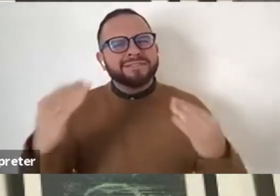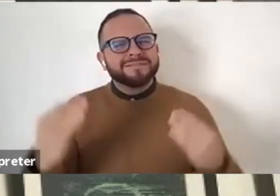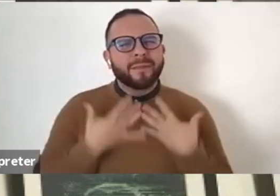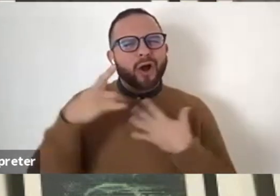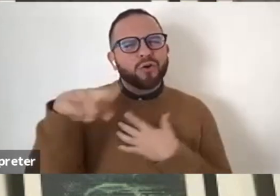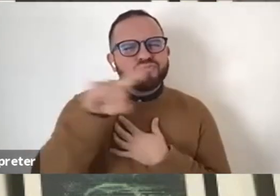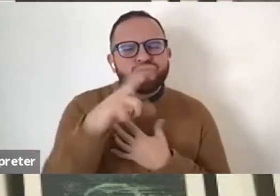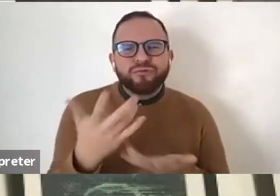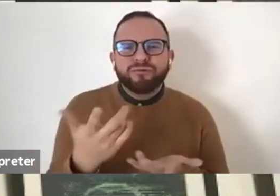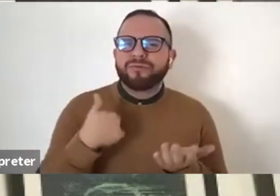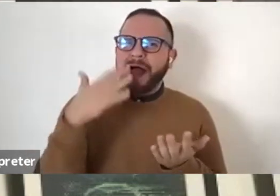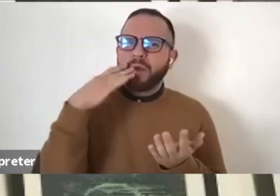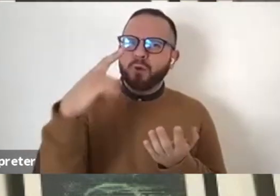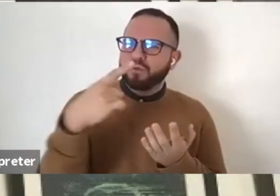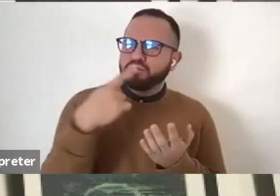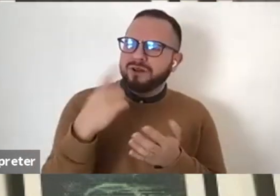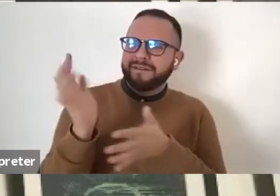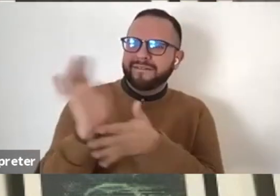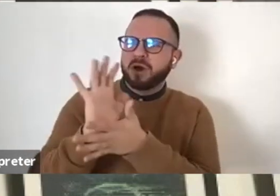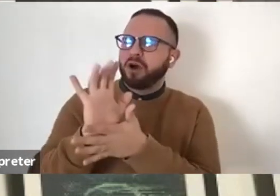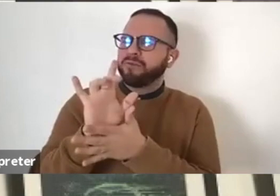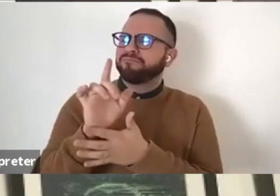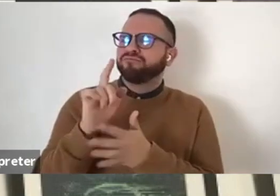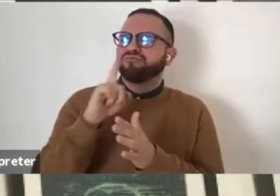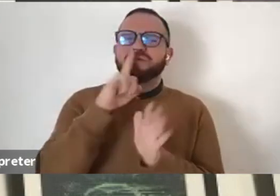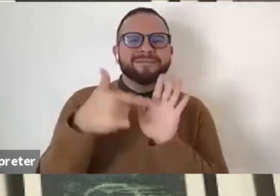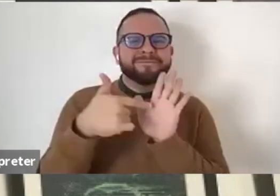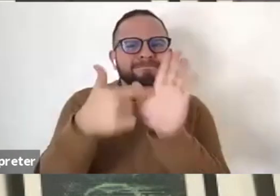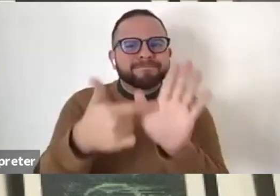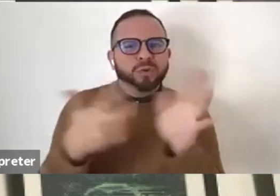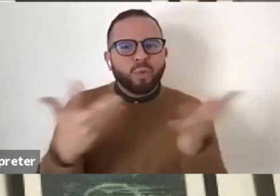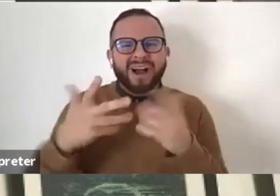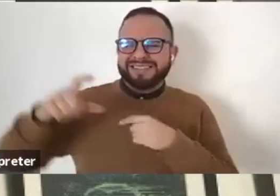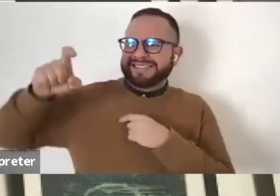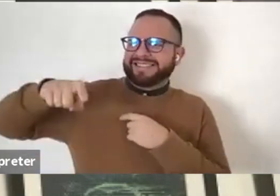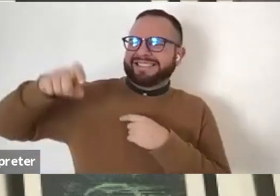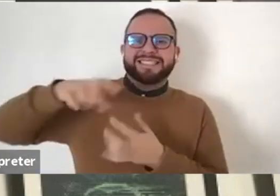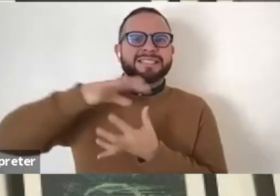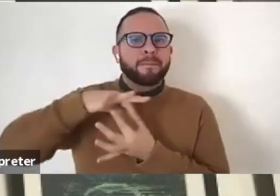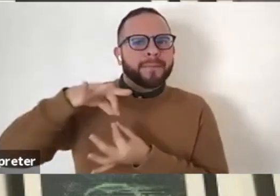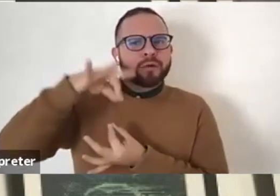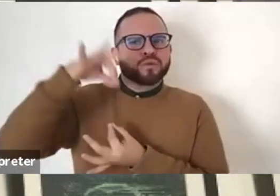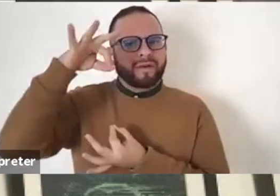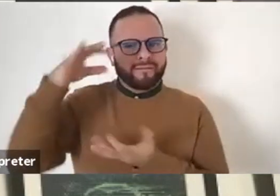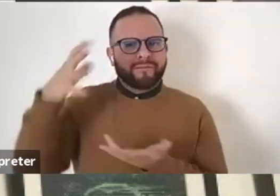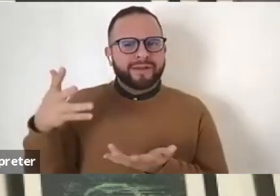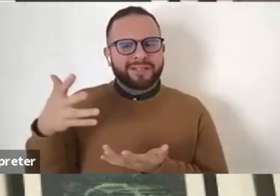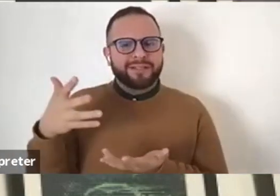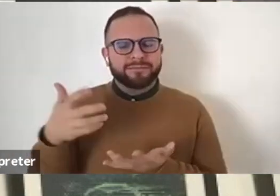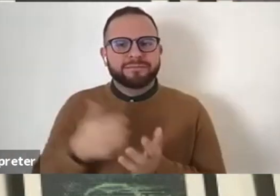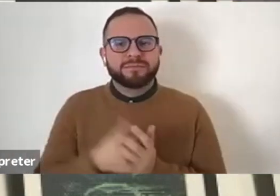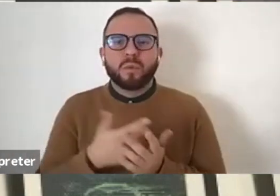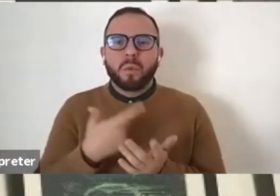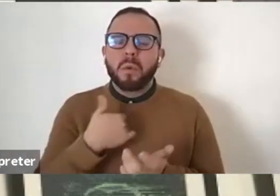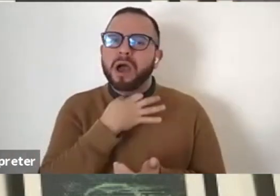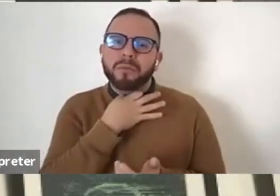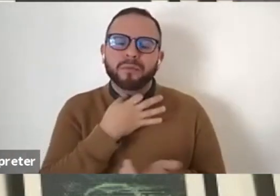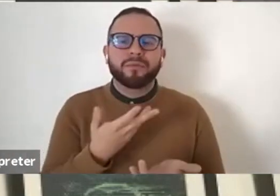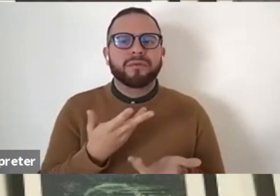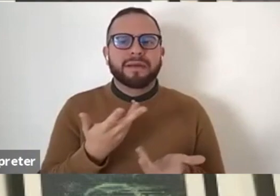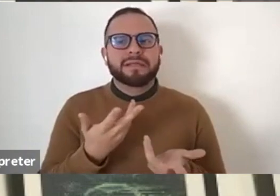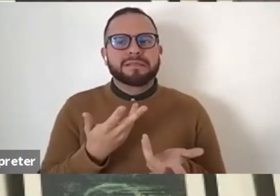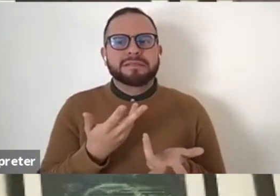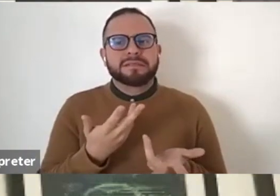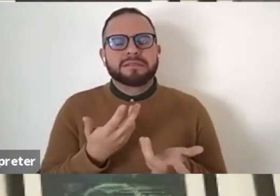about a need for spirituality, but can you talk about the film, how you conceived of the